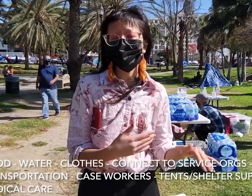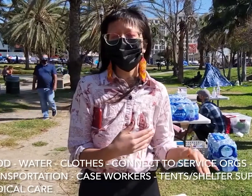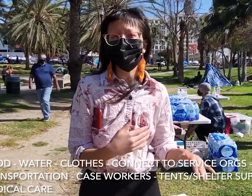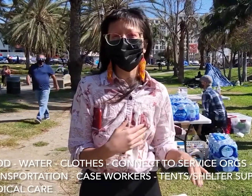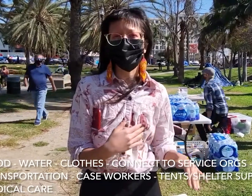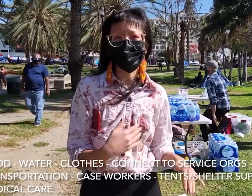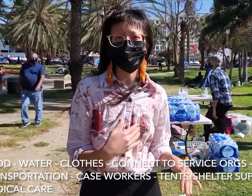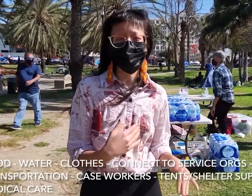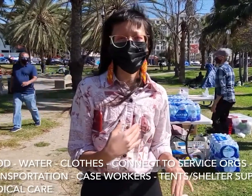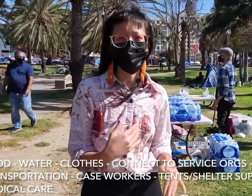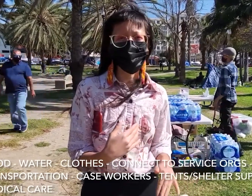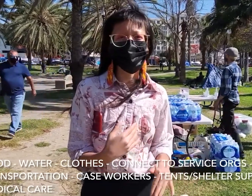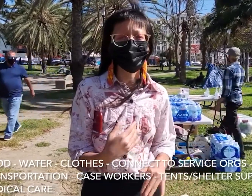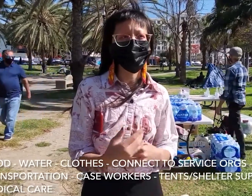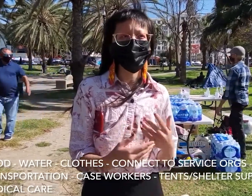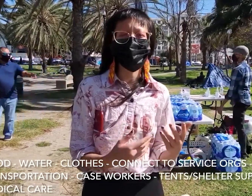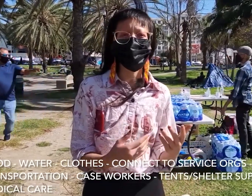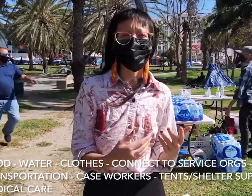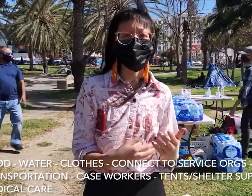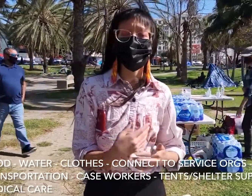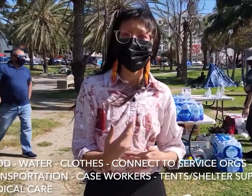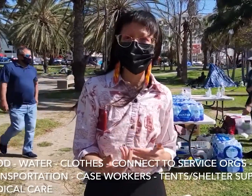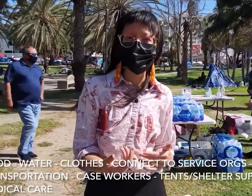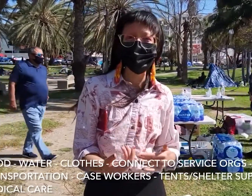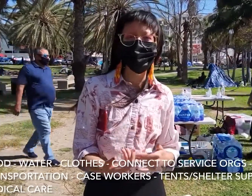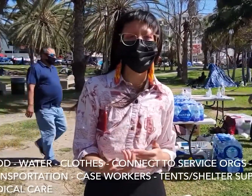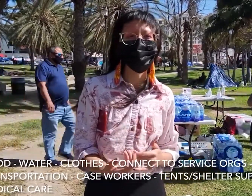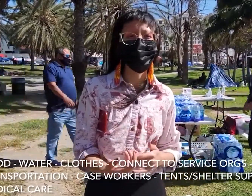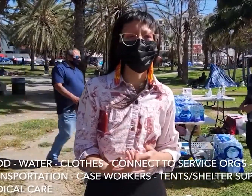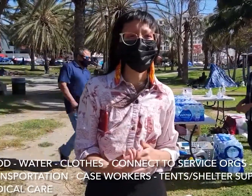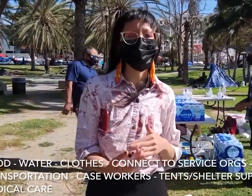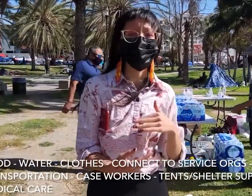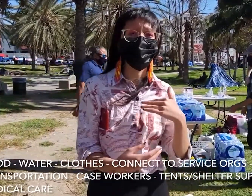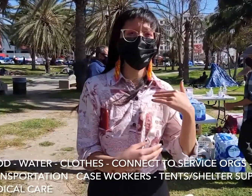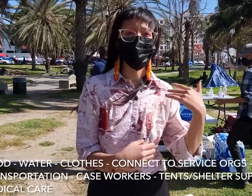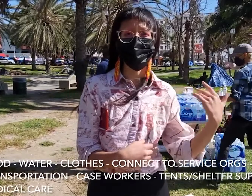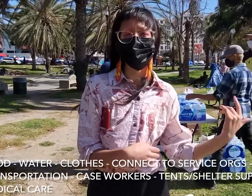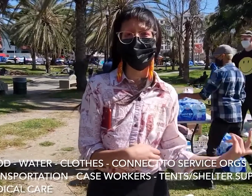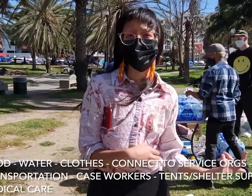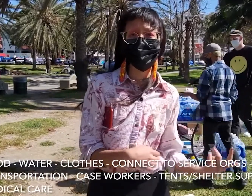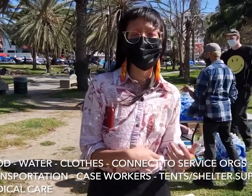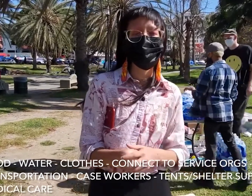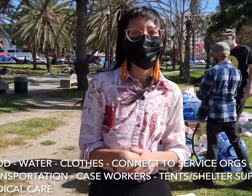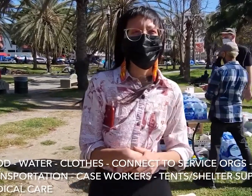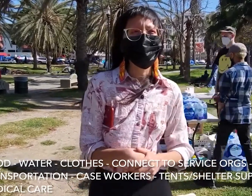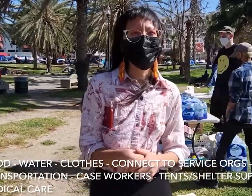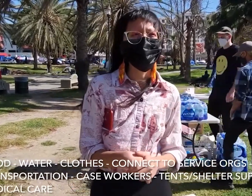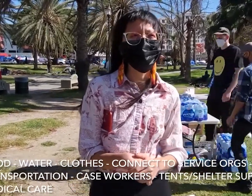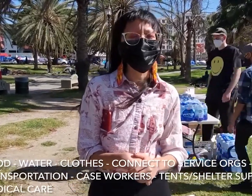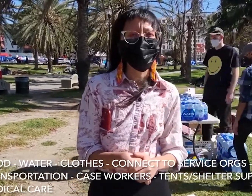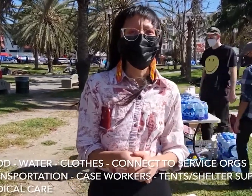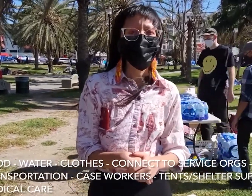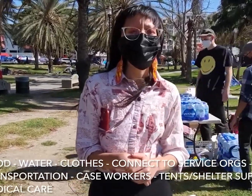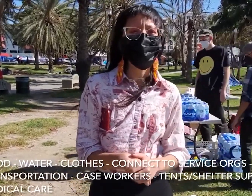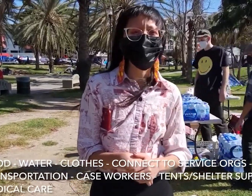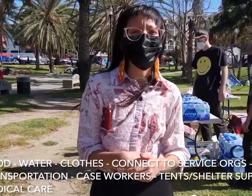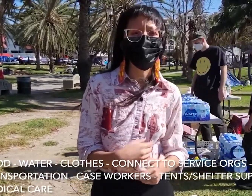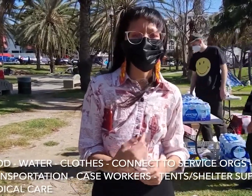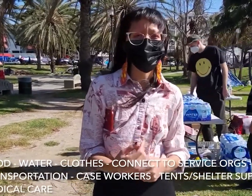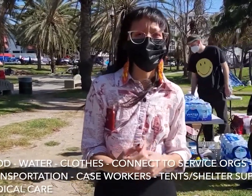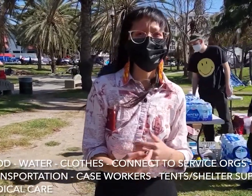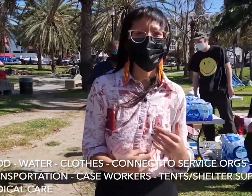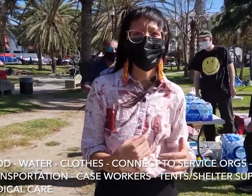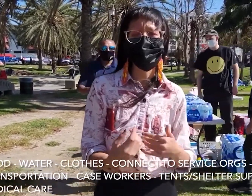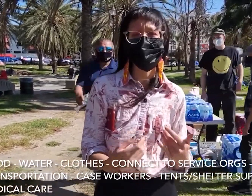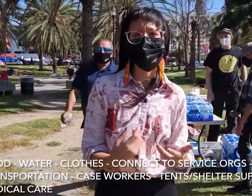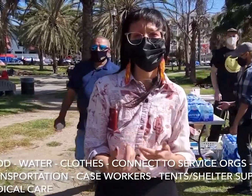like organizations. Various like tenant unions. We let people know about the shower pole, but we would like to provide